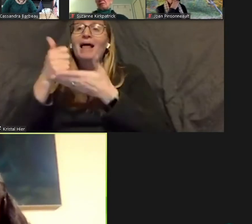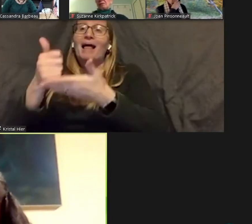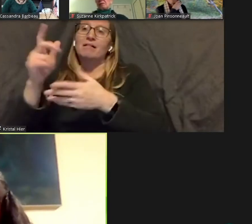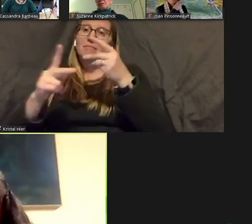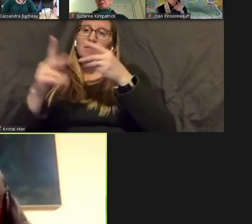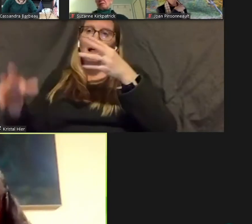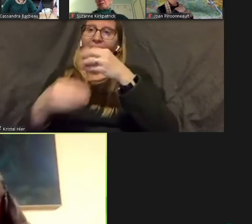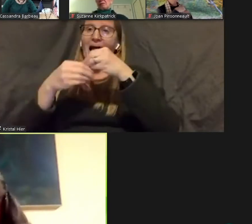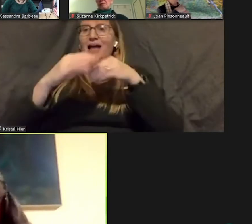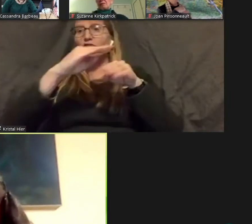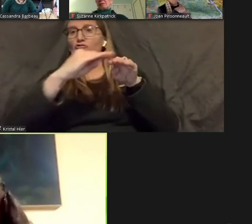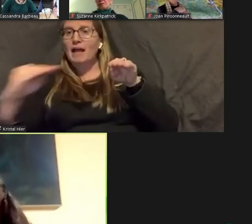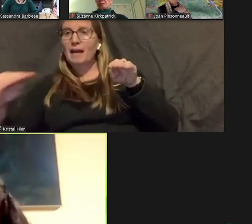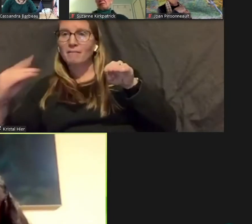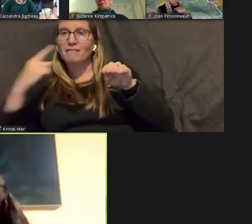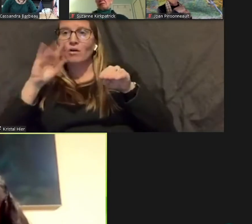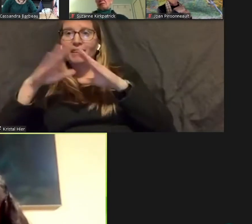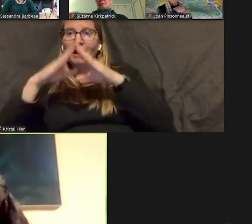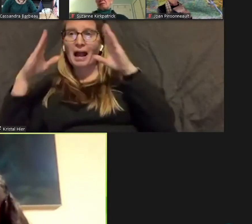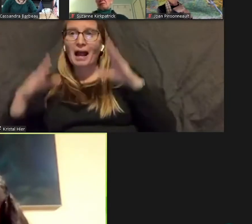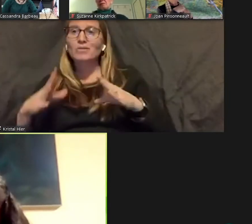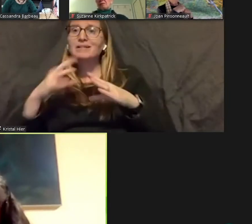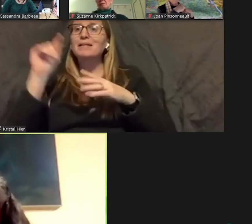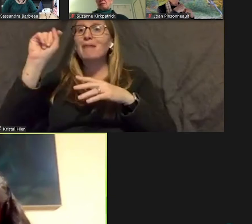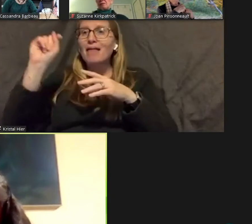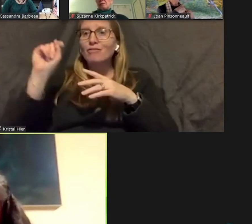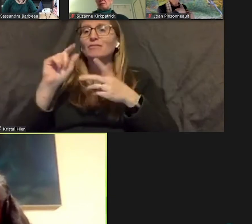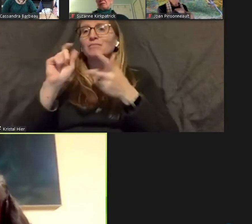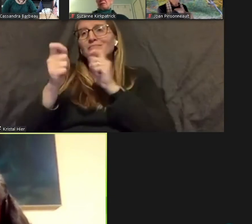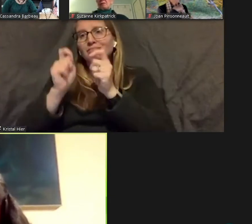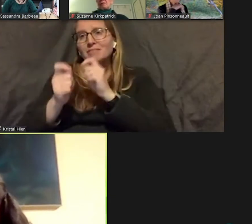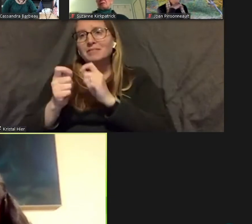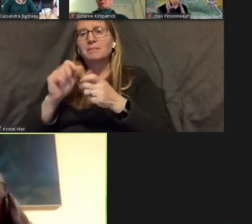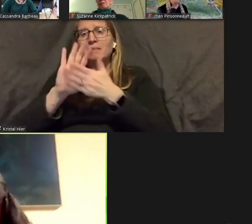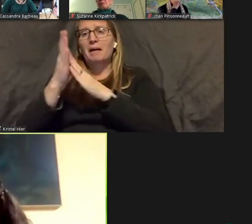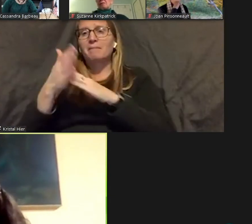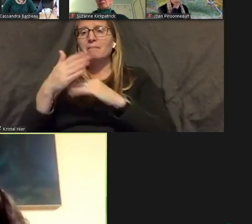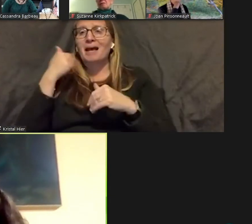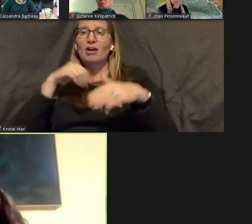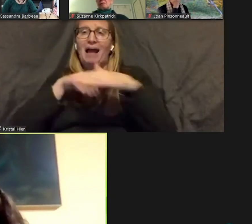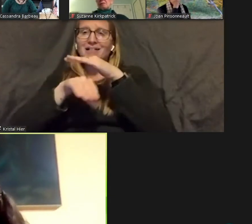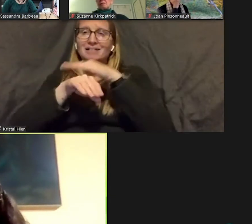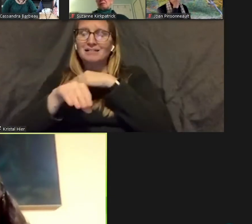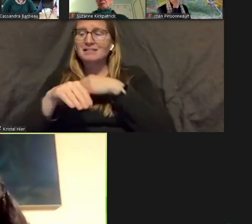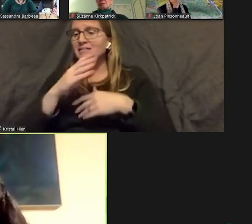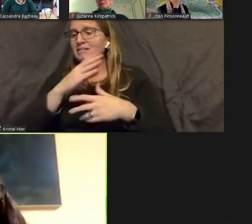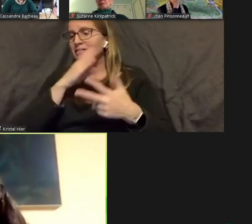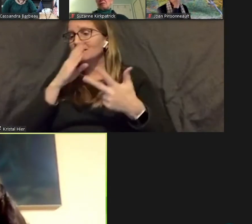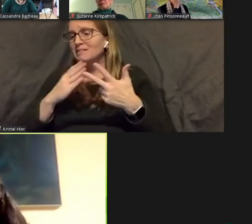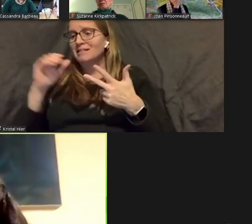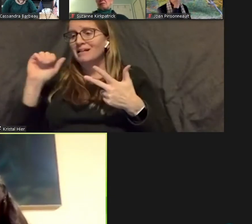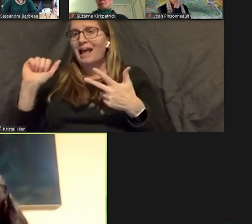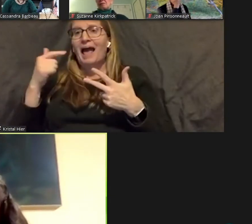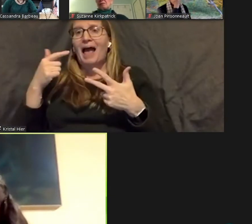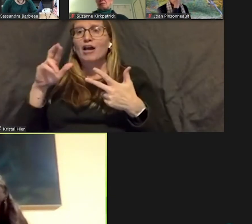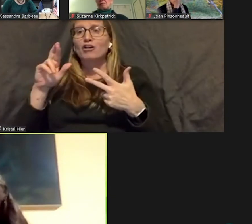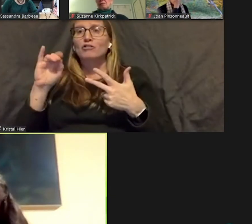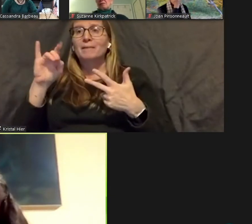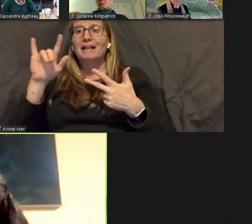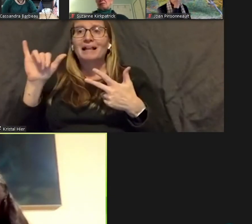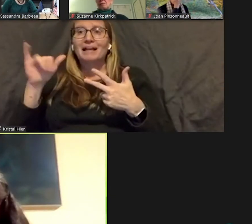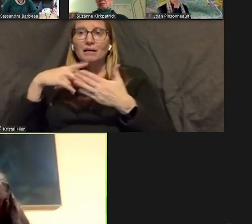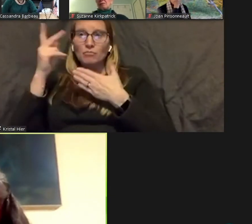their houses and modify their bathrooms to be more accessible. There is the Agribility program, which provides